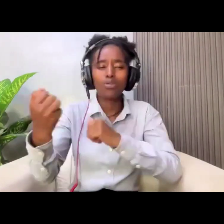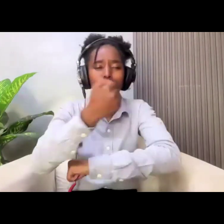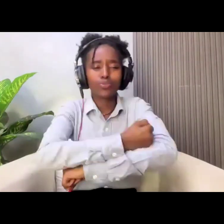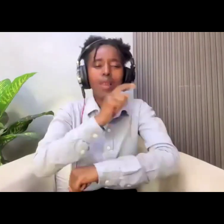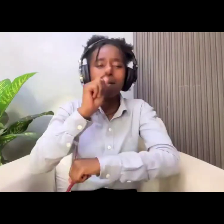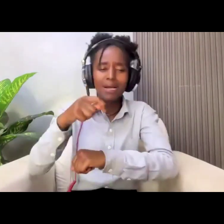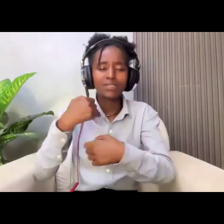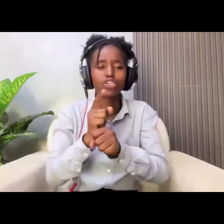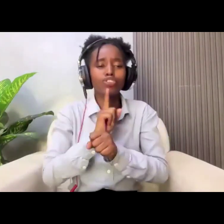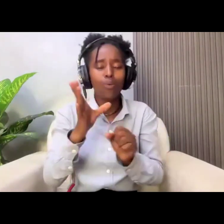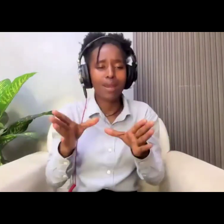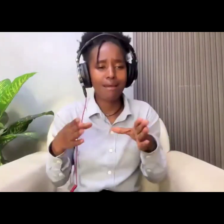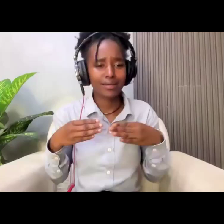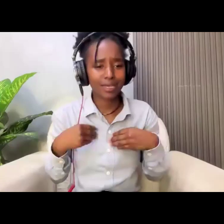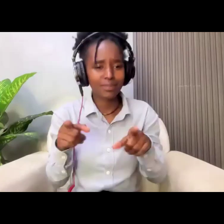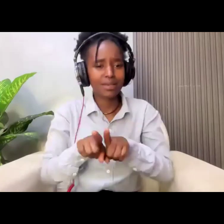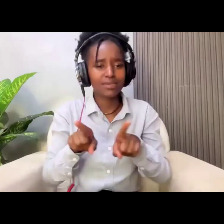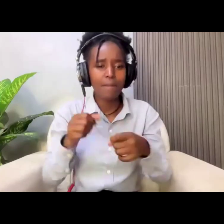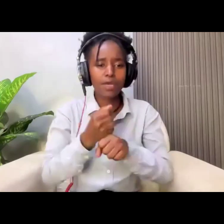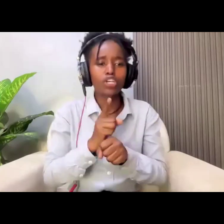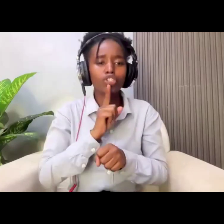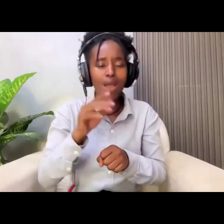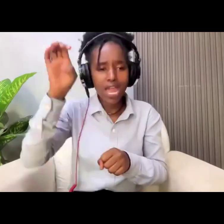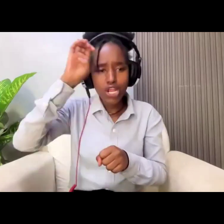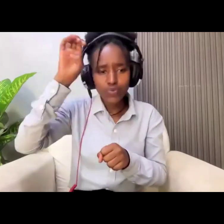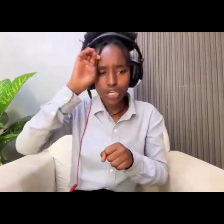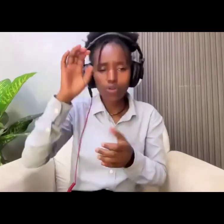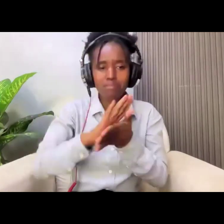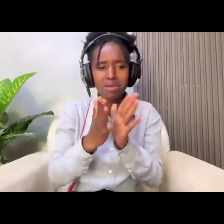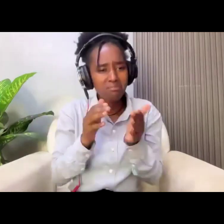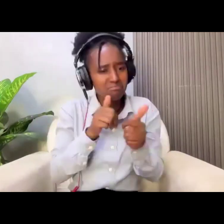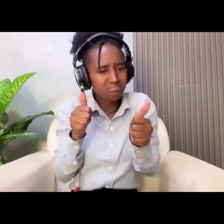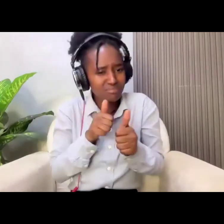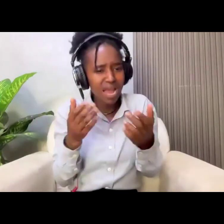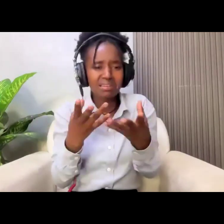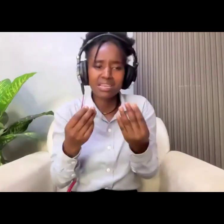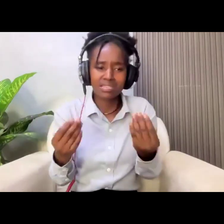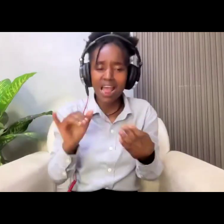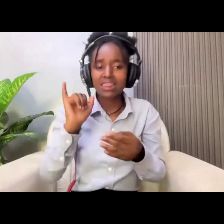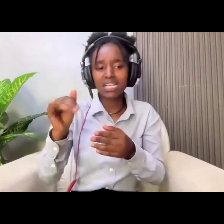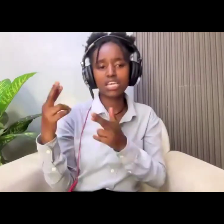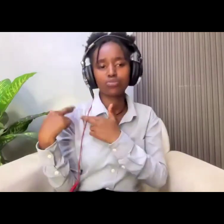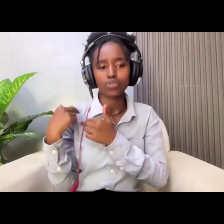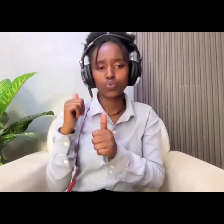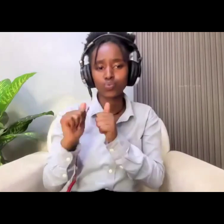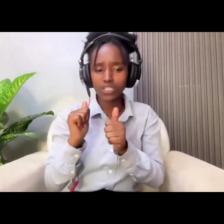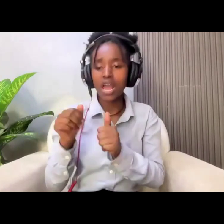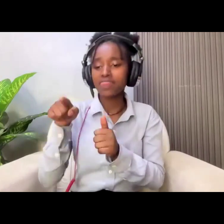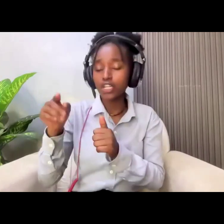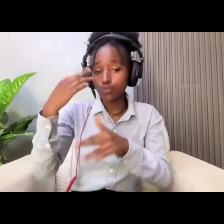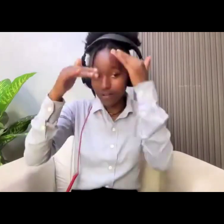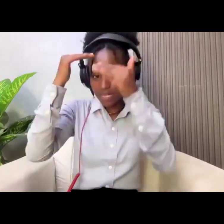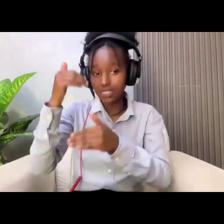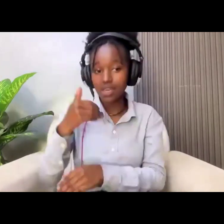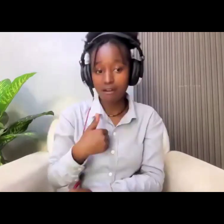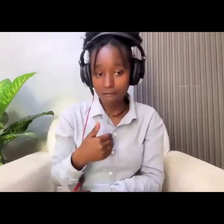They have to create education in the least restrictive environment, and that is the responsibility of the university. If there is,